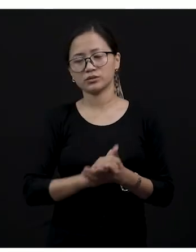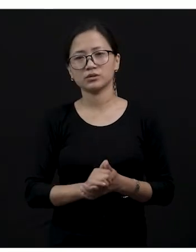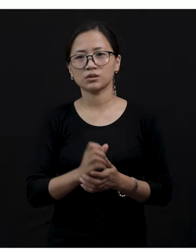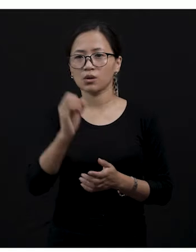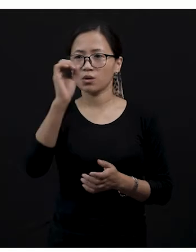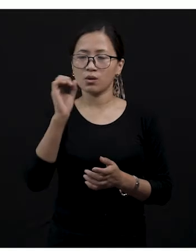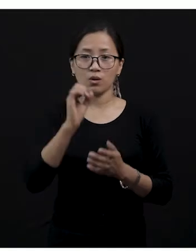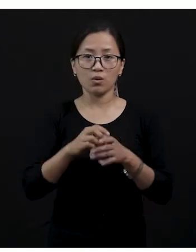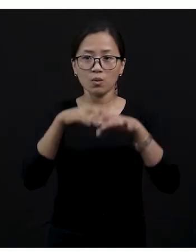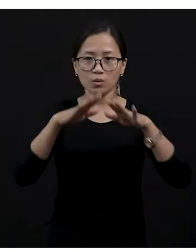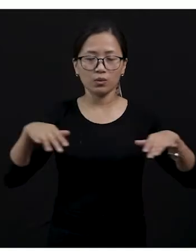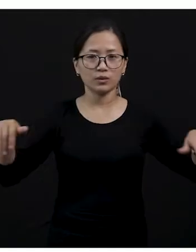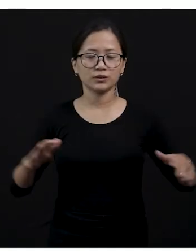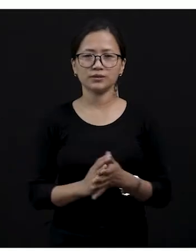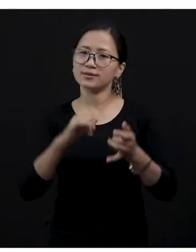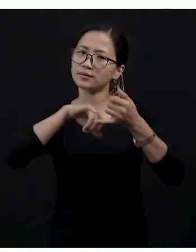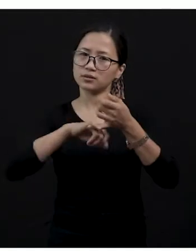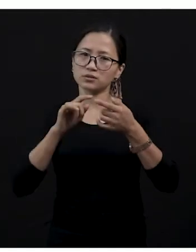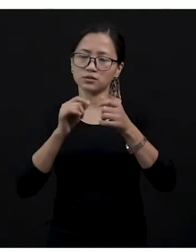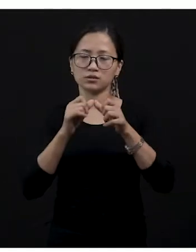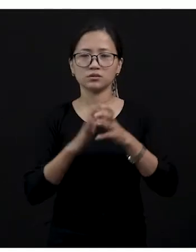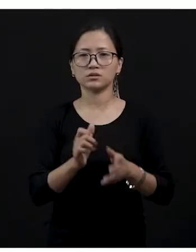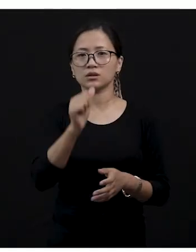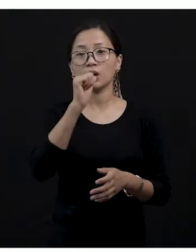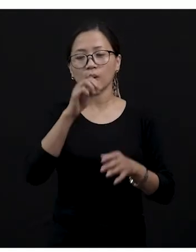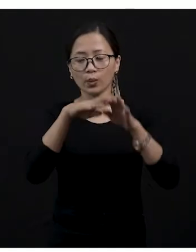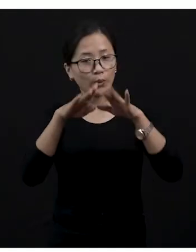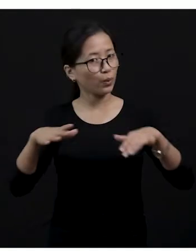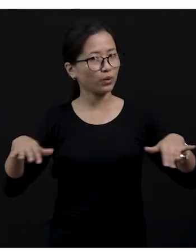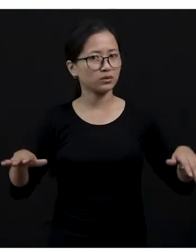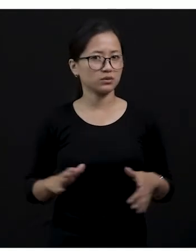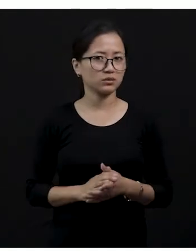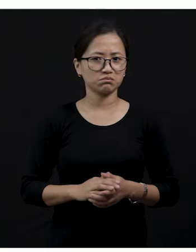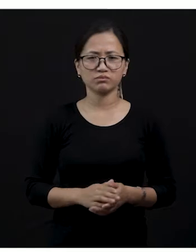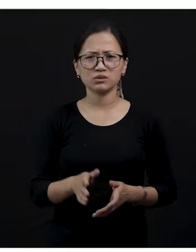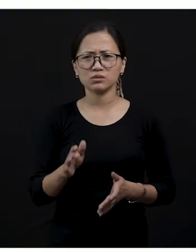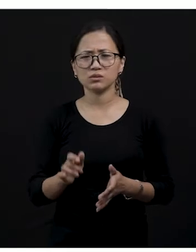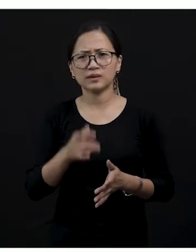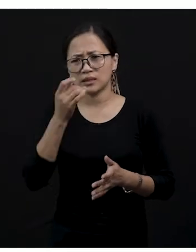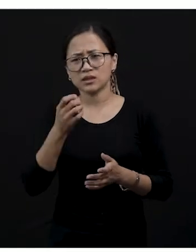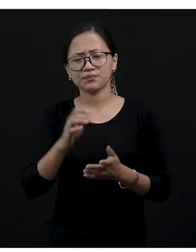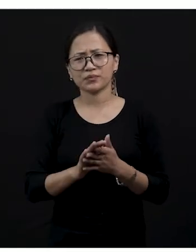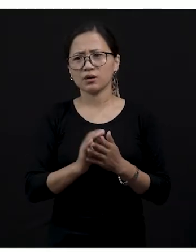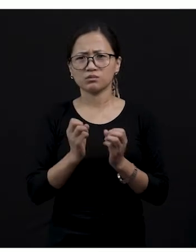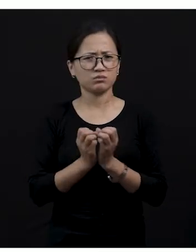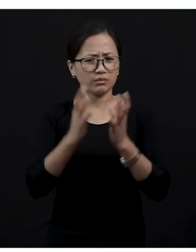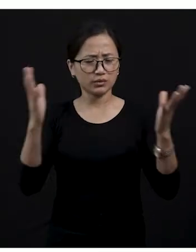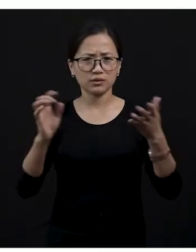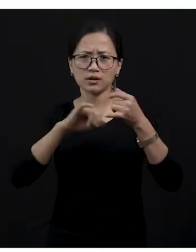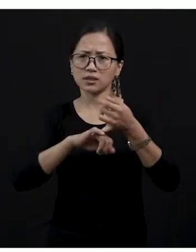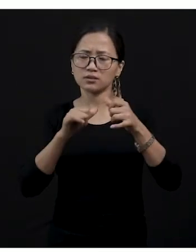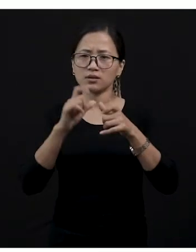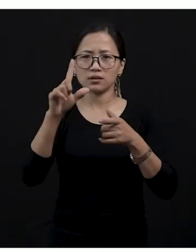71% of the Earth is water, you cannot drink it because it is too salty. It contains lots of salt